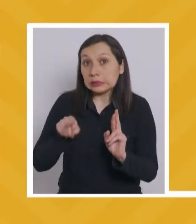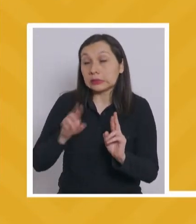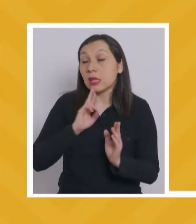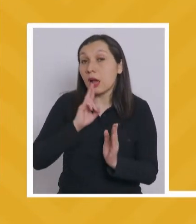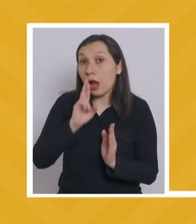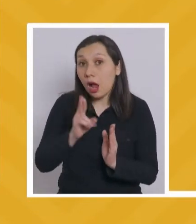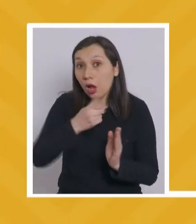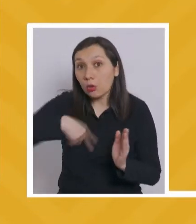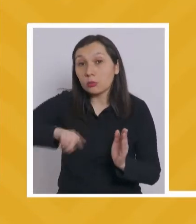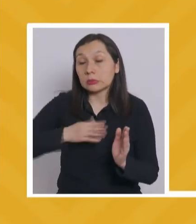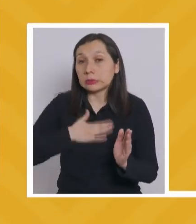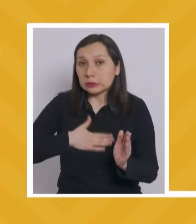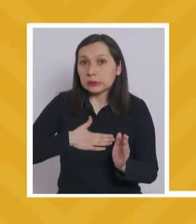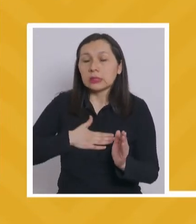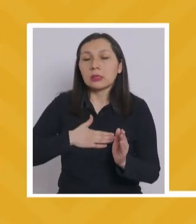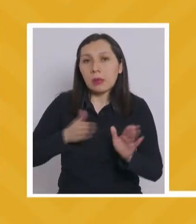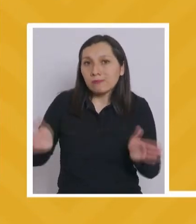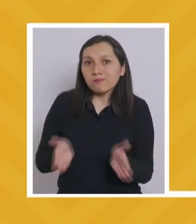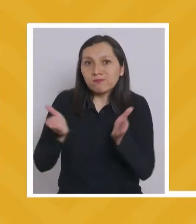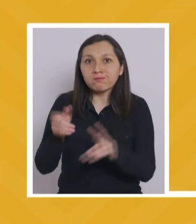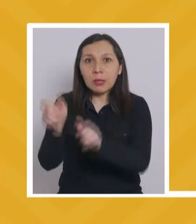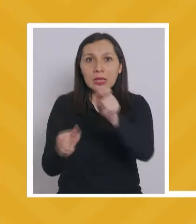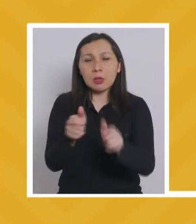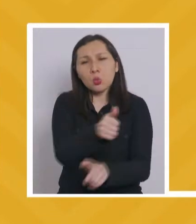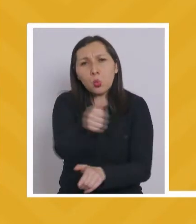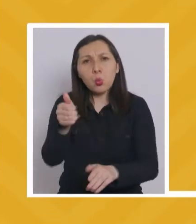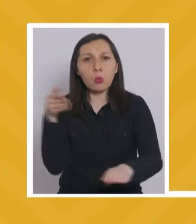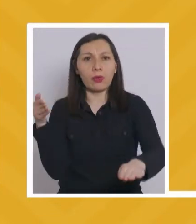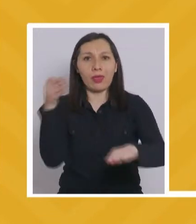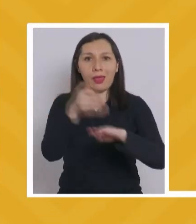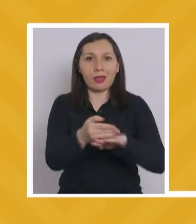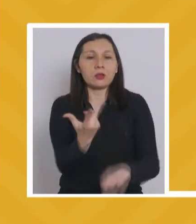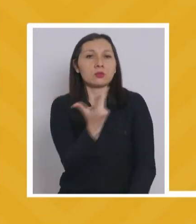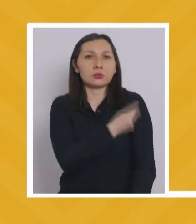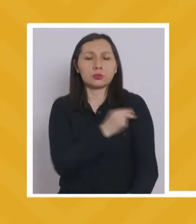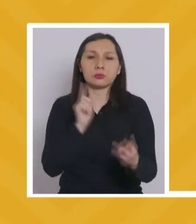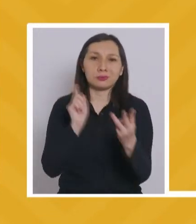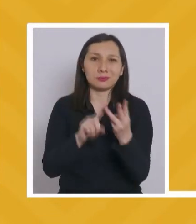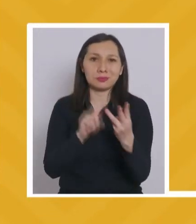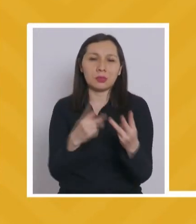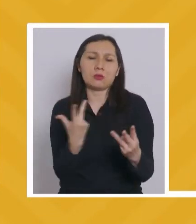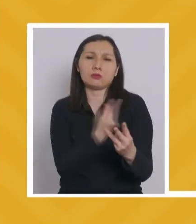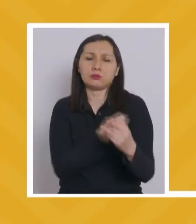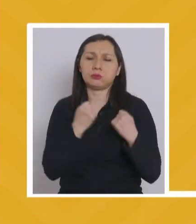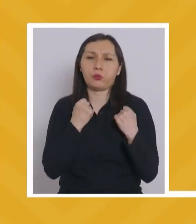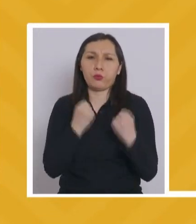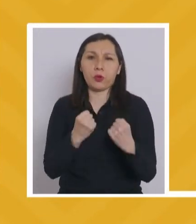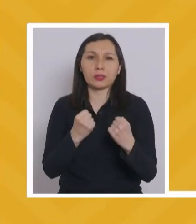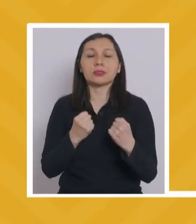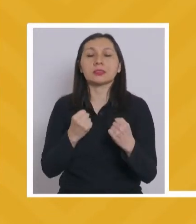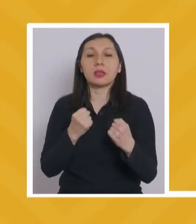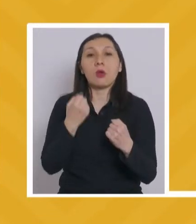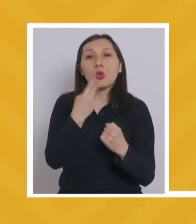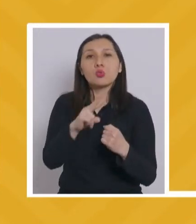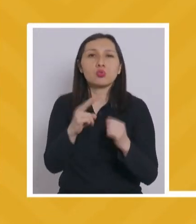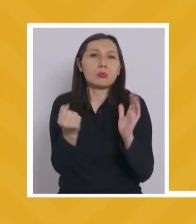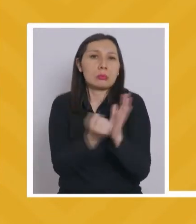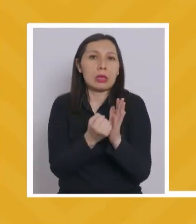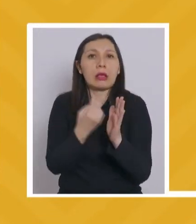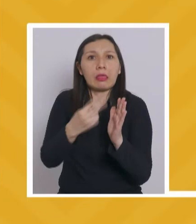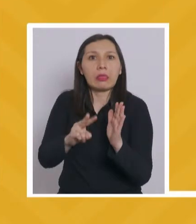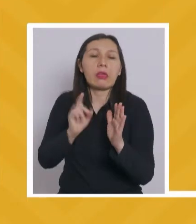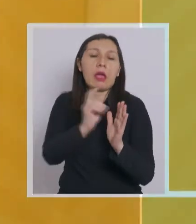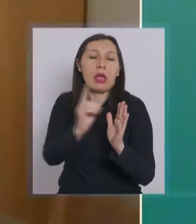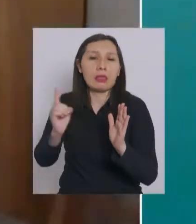I hope that these results will stimulate everyone to go to get the booster shot with